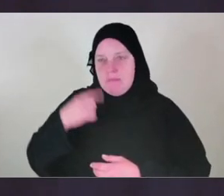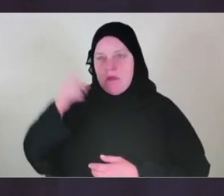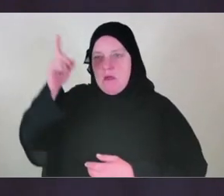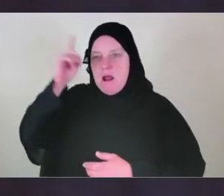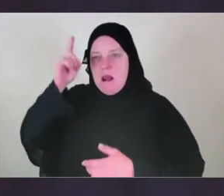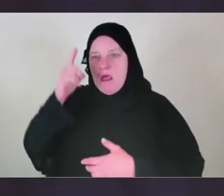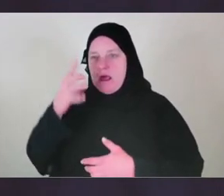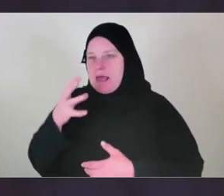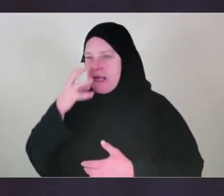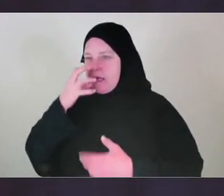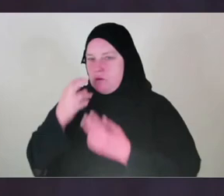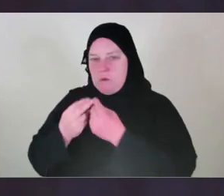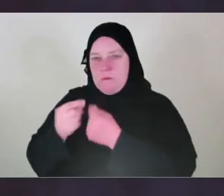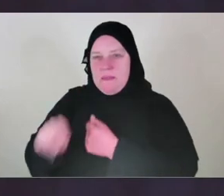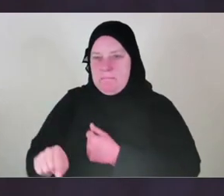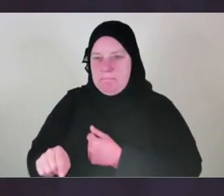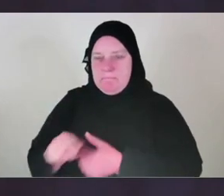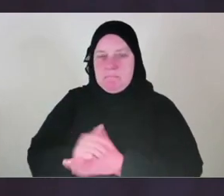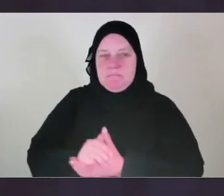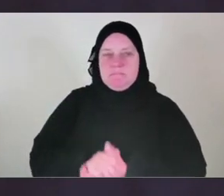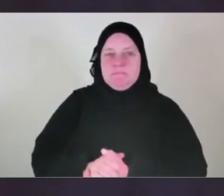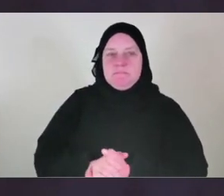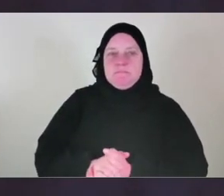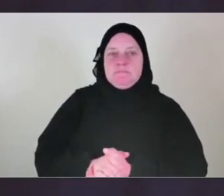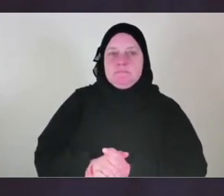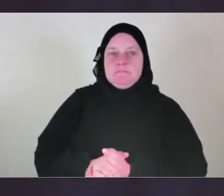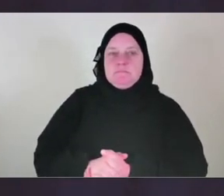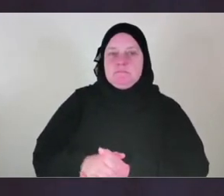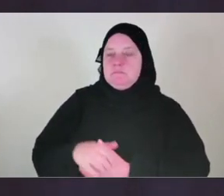They are the enemies